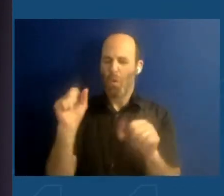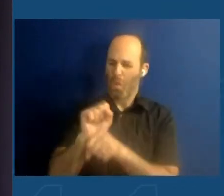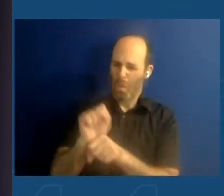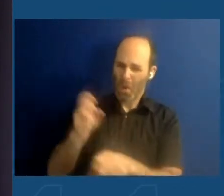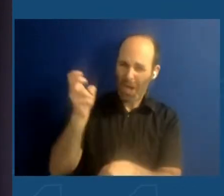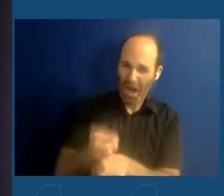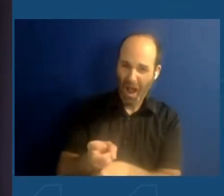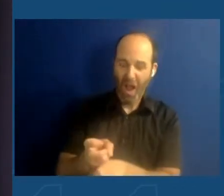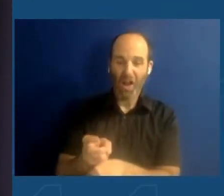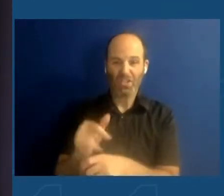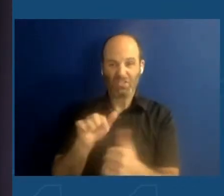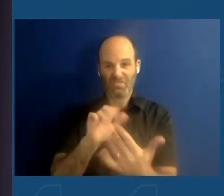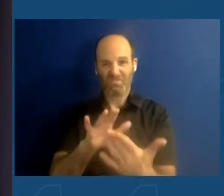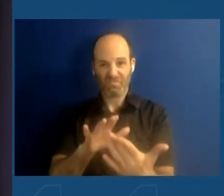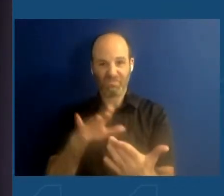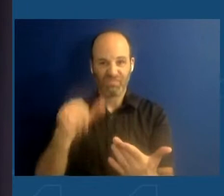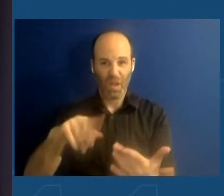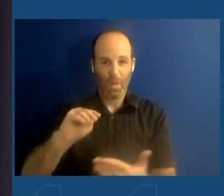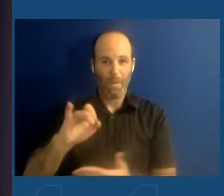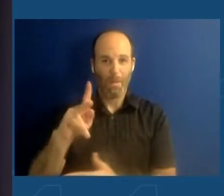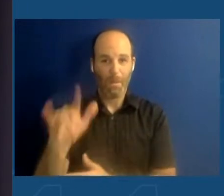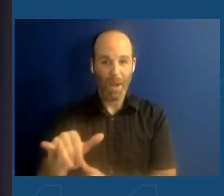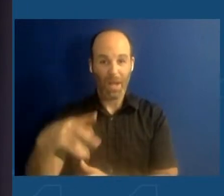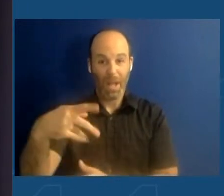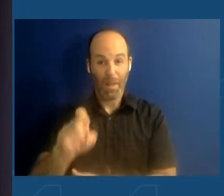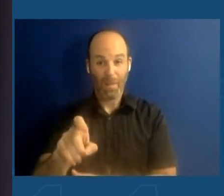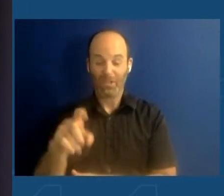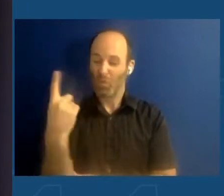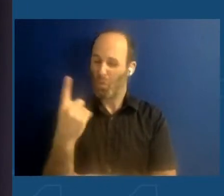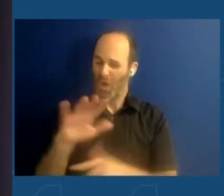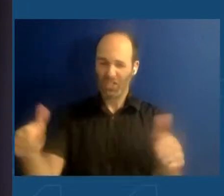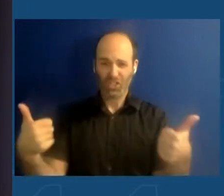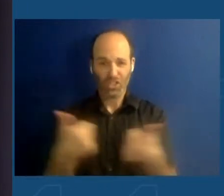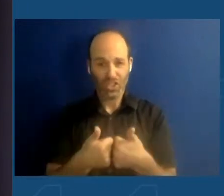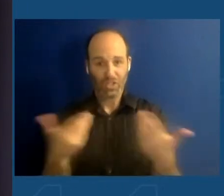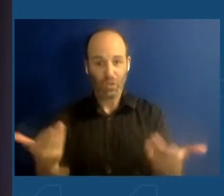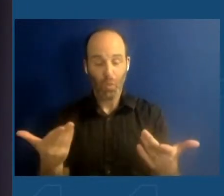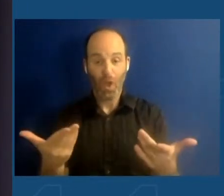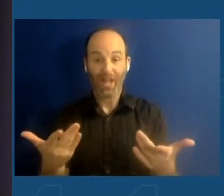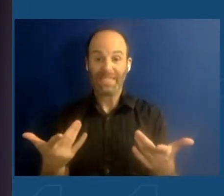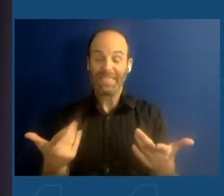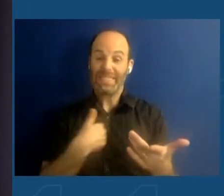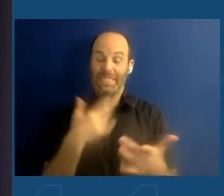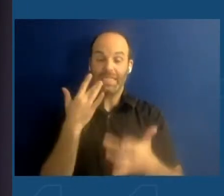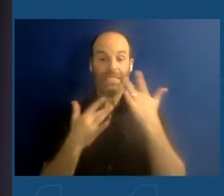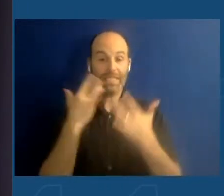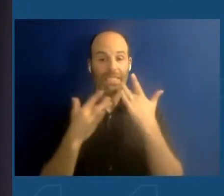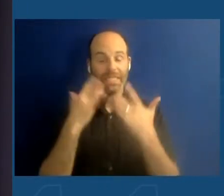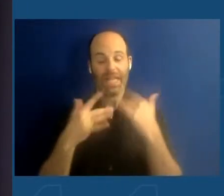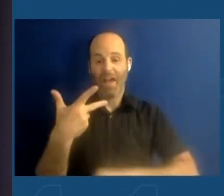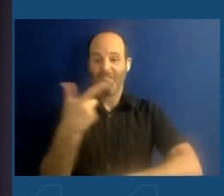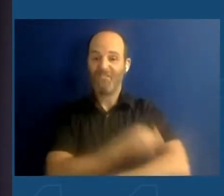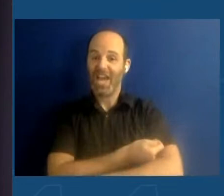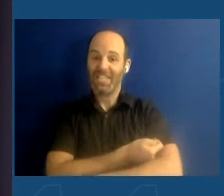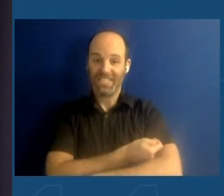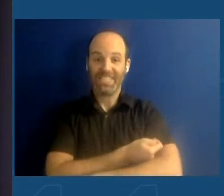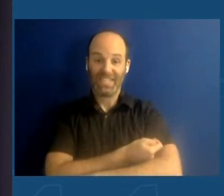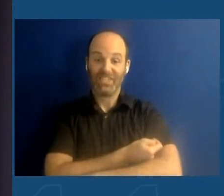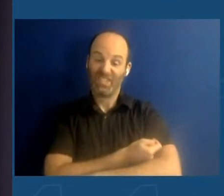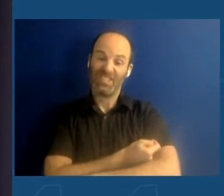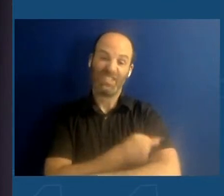challenge that we've had with monkeypox has been a shortage of vaccination doses, as all of you have heard